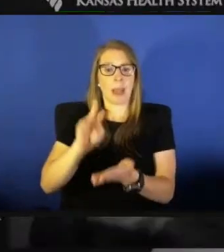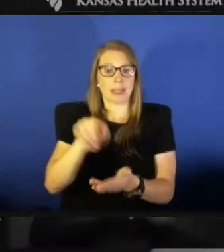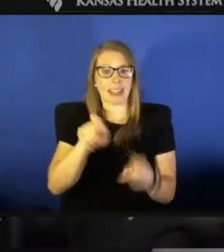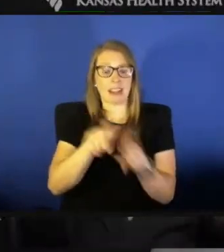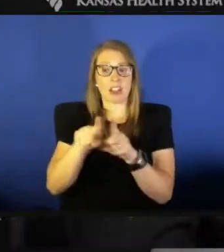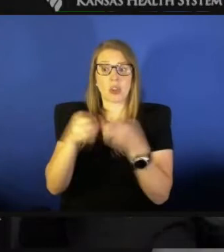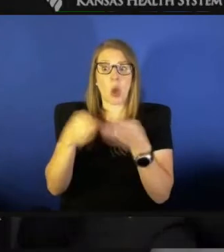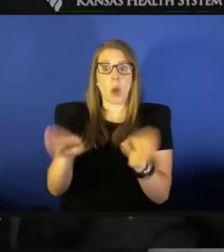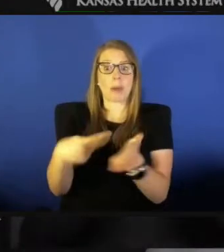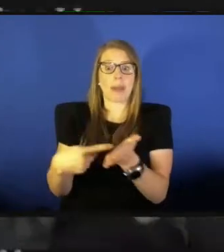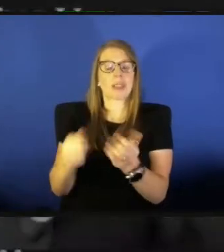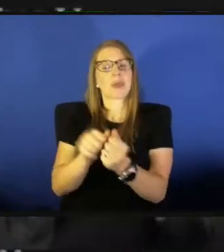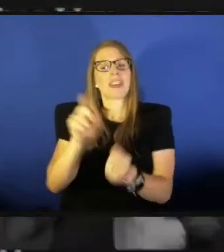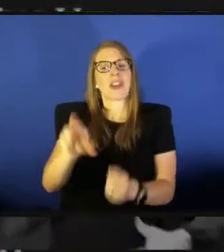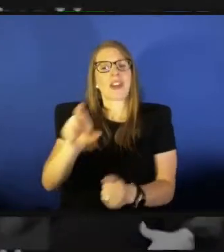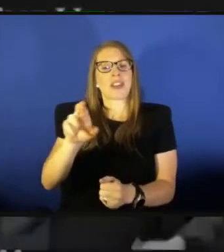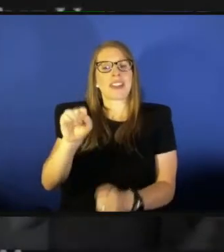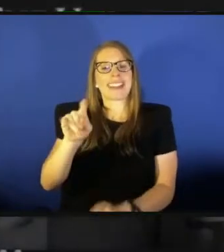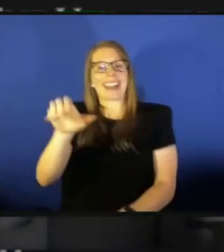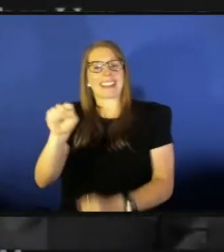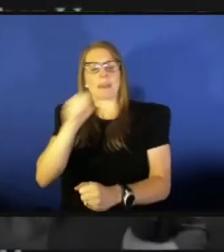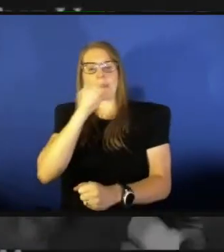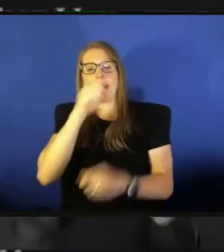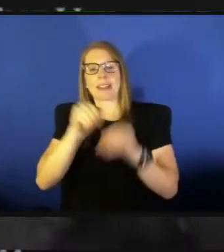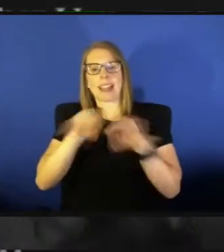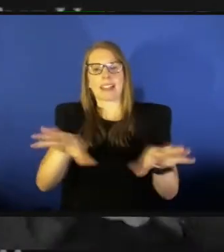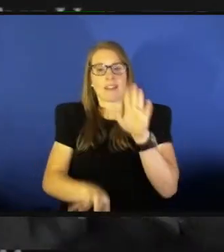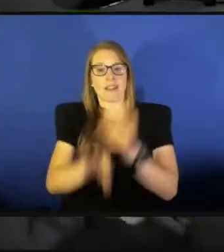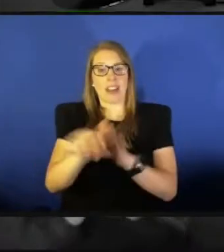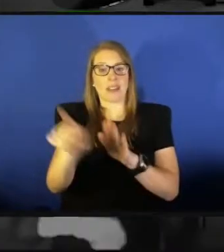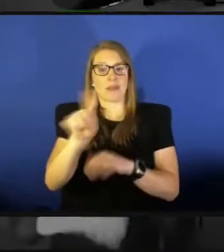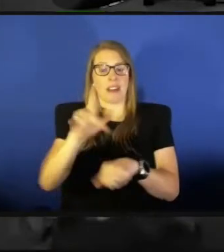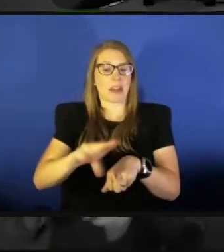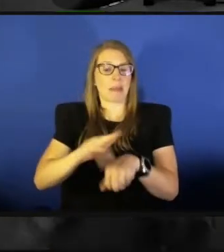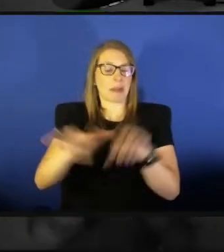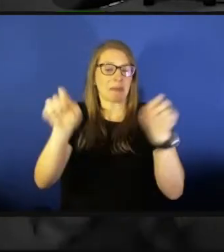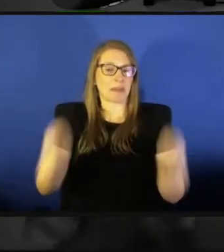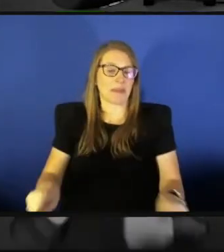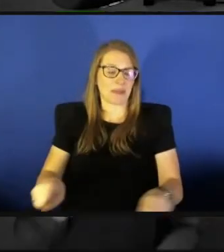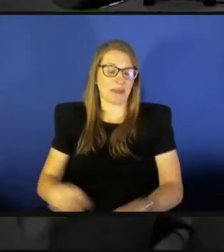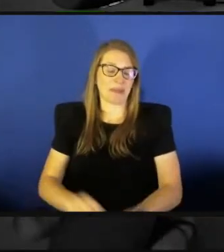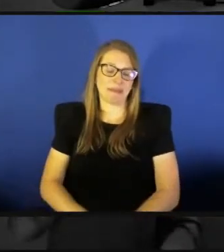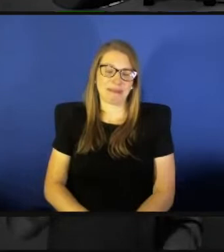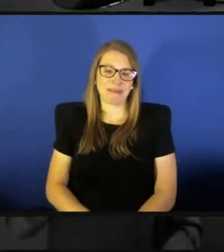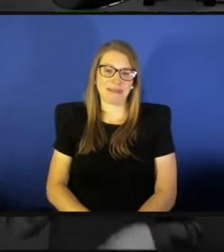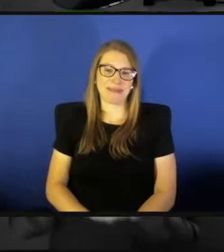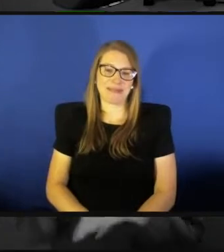mics with Dr. Stites podcasts. Now, everywhere podcasts are available.